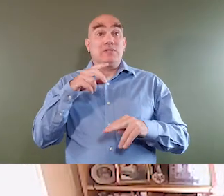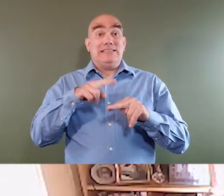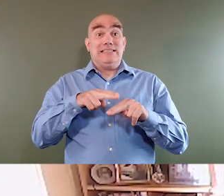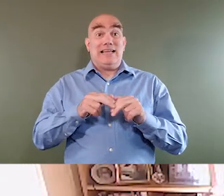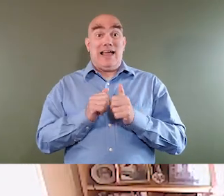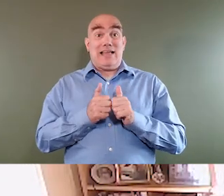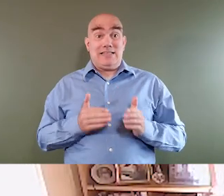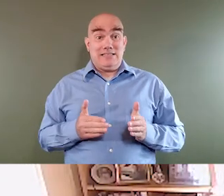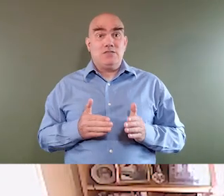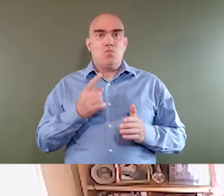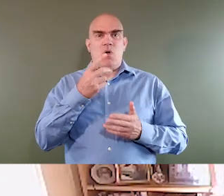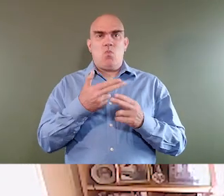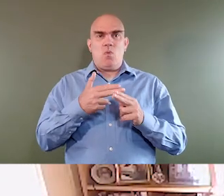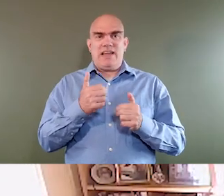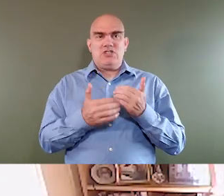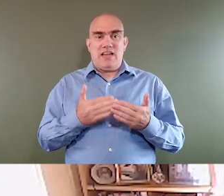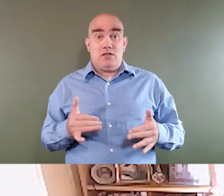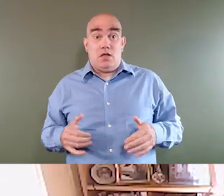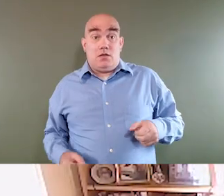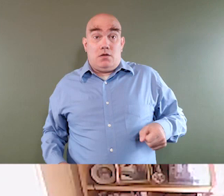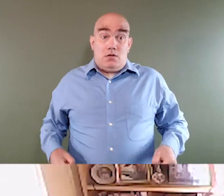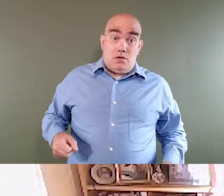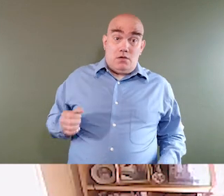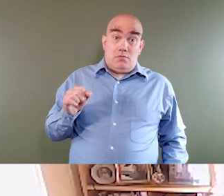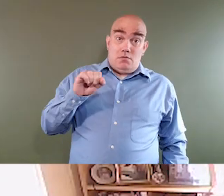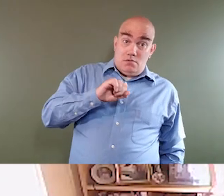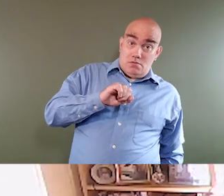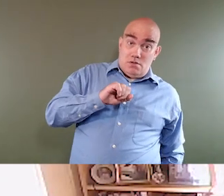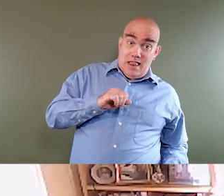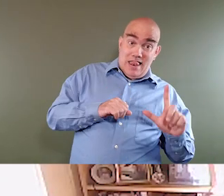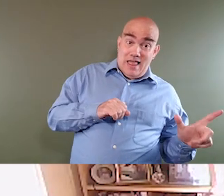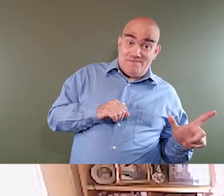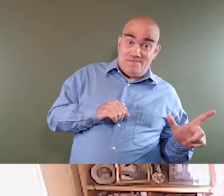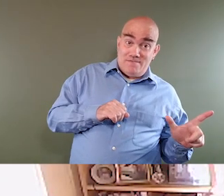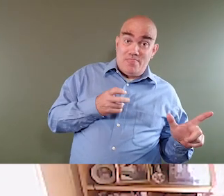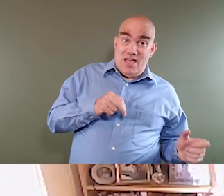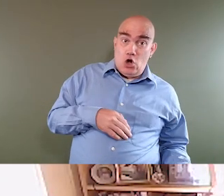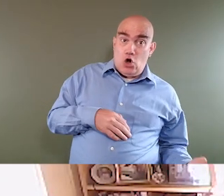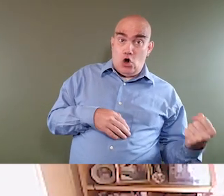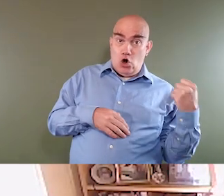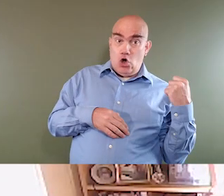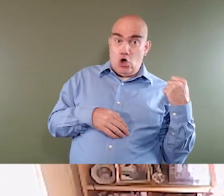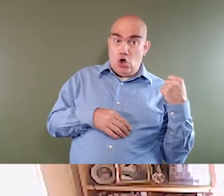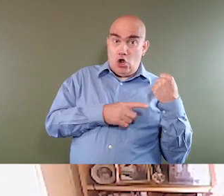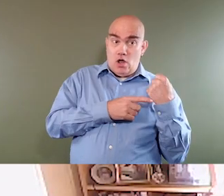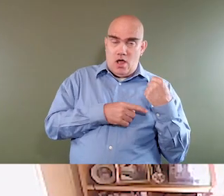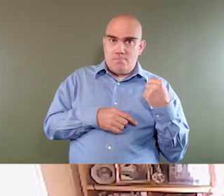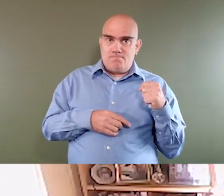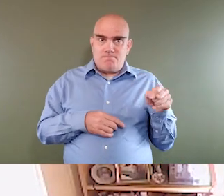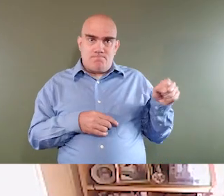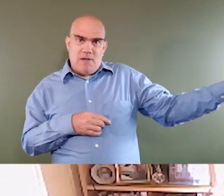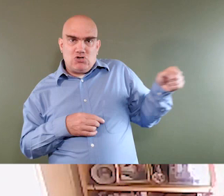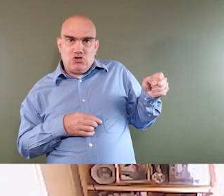each hand, you'll do a side bend on the left. You're going to curl that weight in and do a quick punch to the